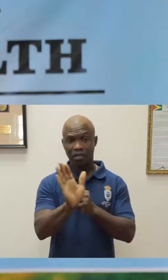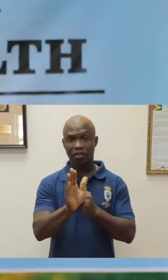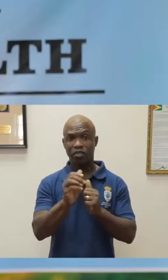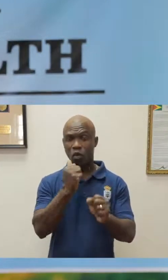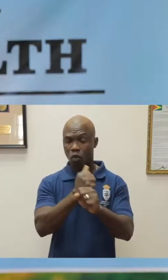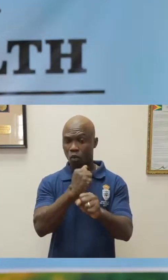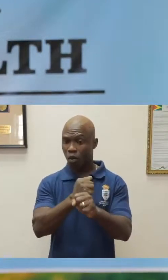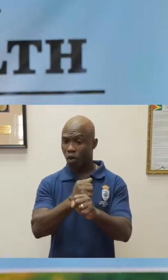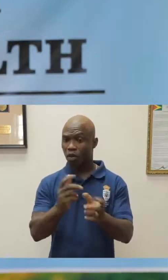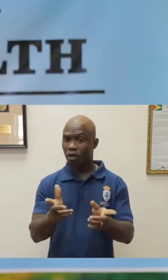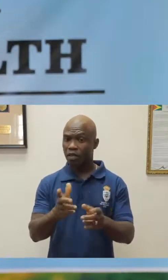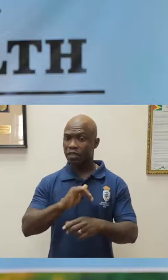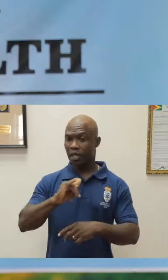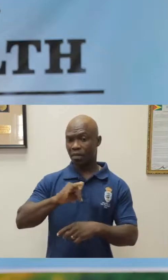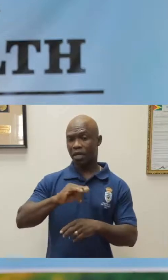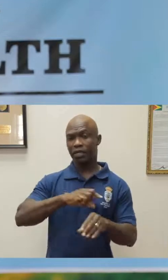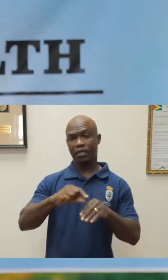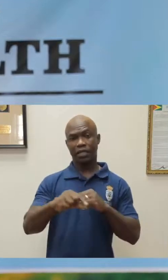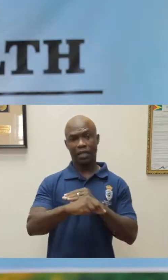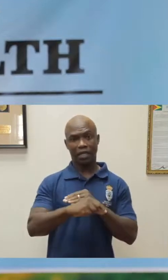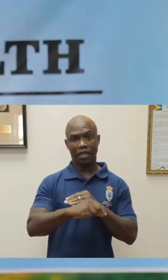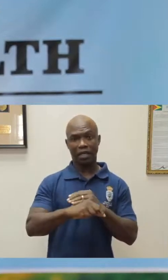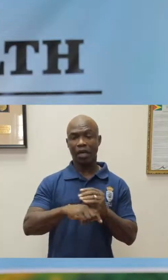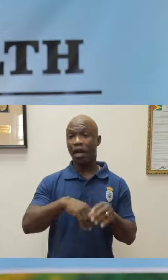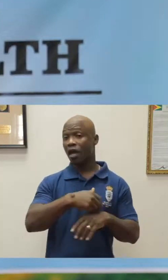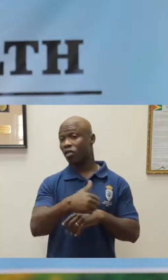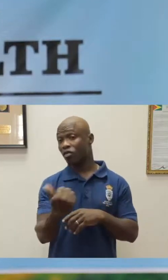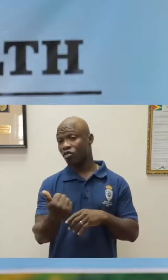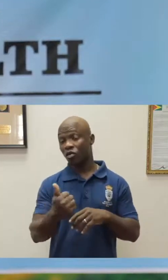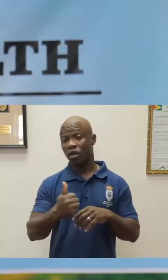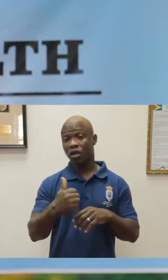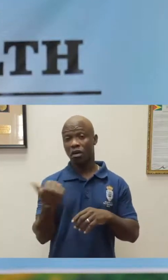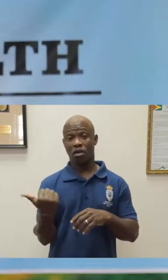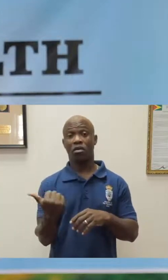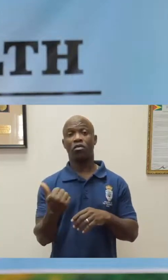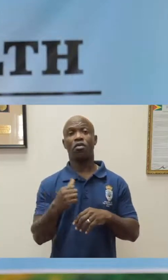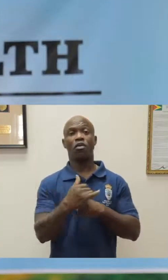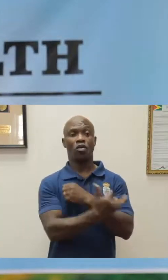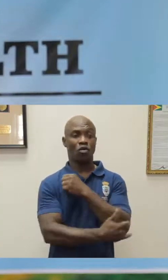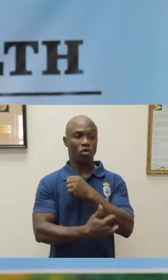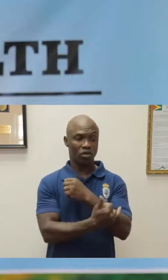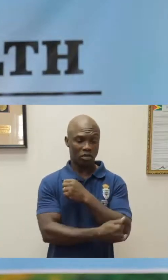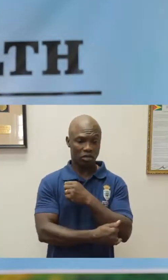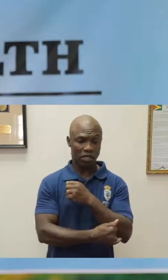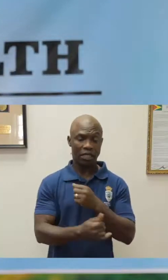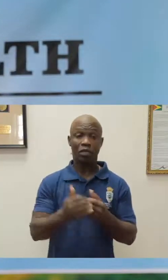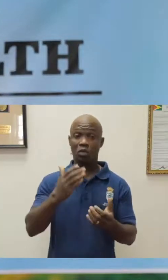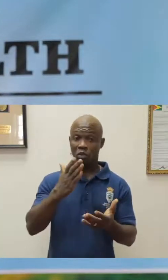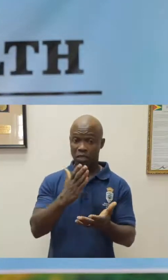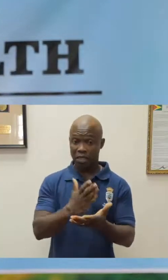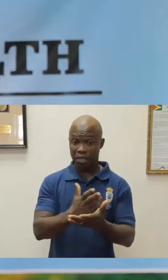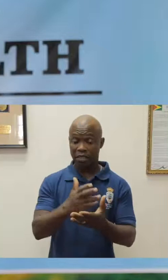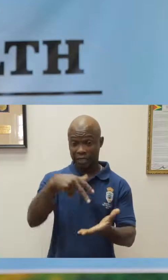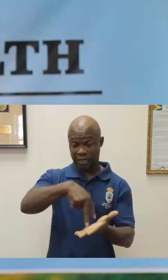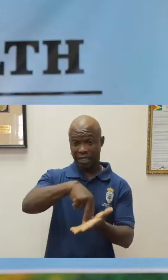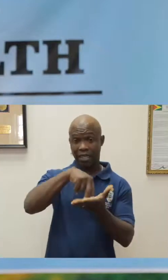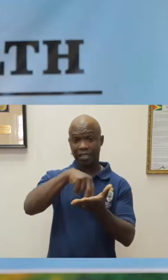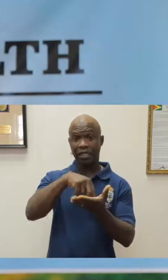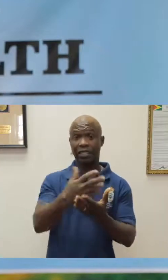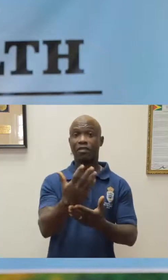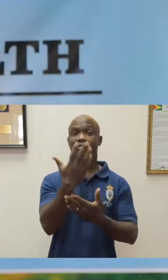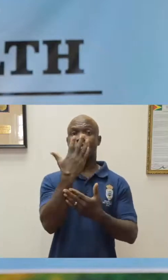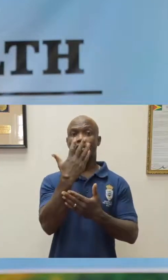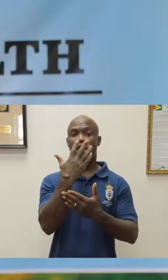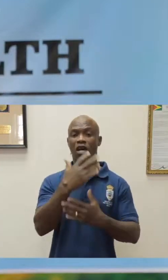who, like ours, and those in every other country, stand in the front line as